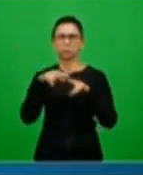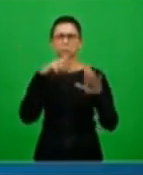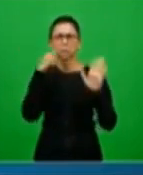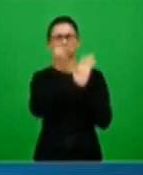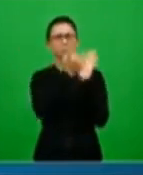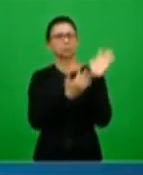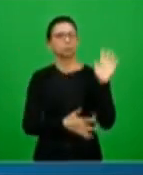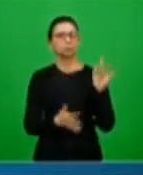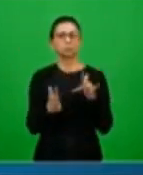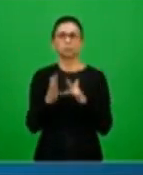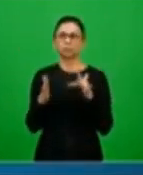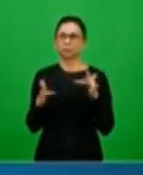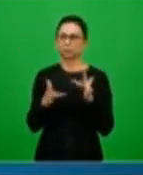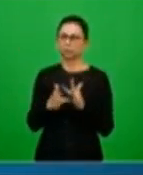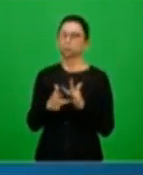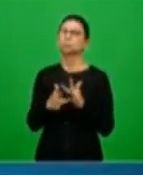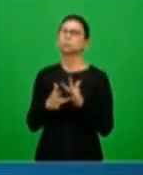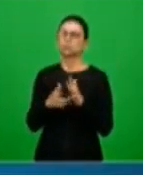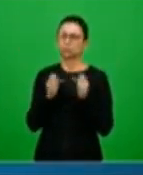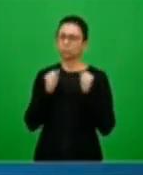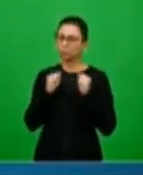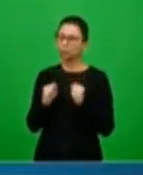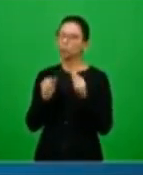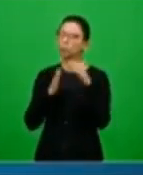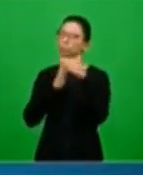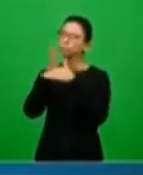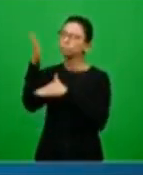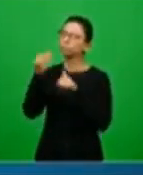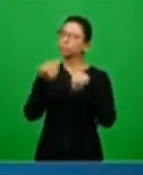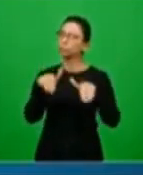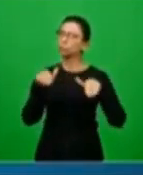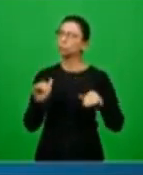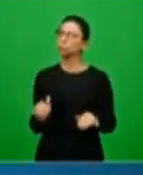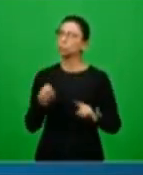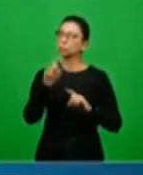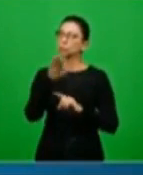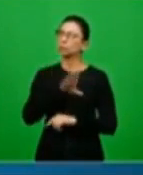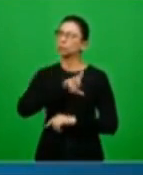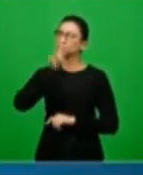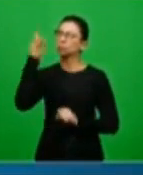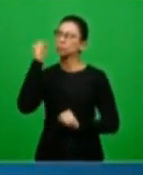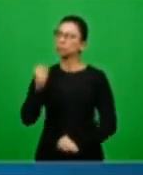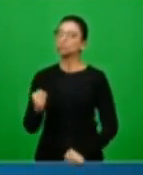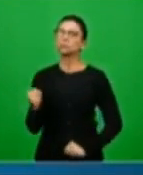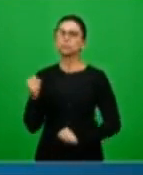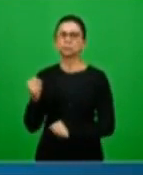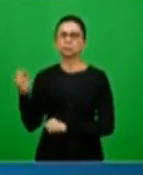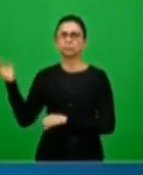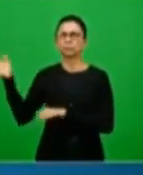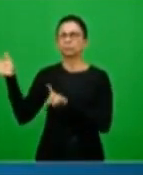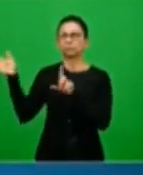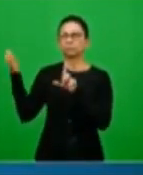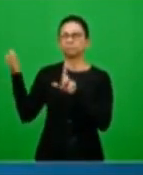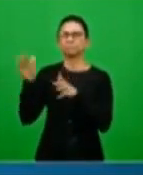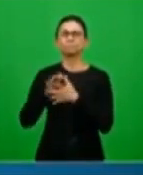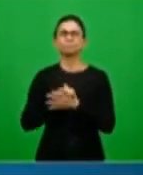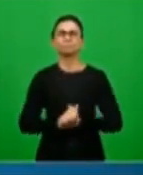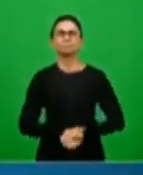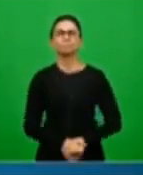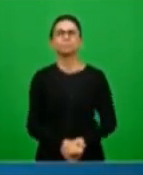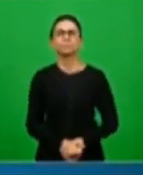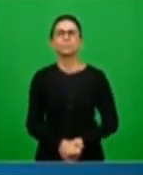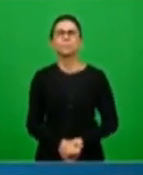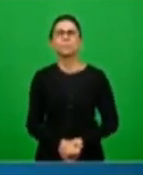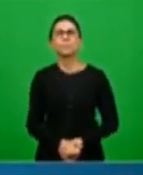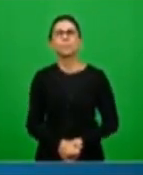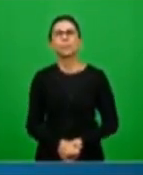have access to God, direct access to God, to the throne of grace, to this powerful God. Let's